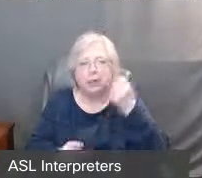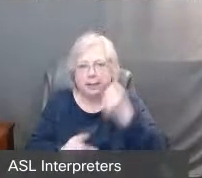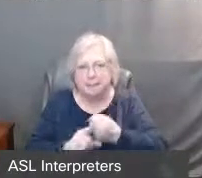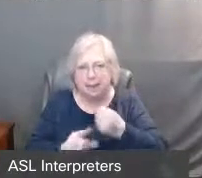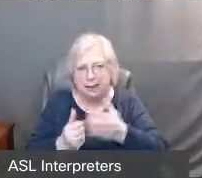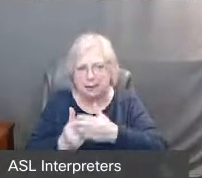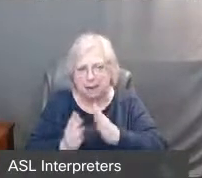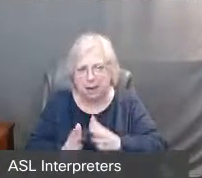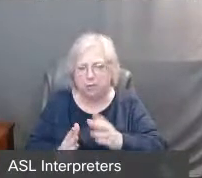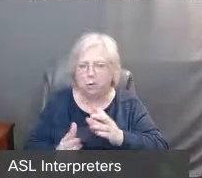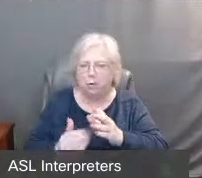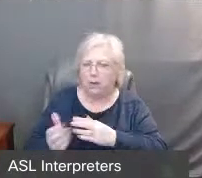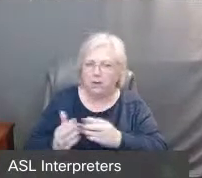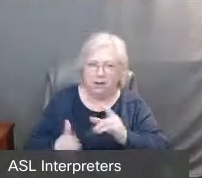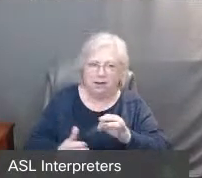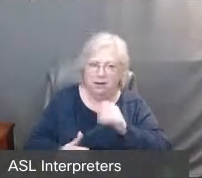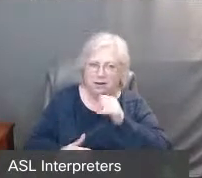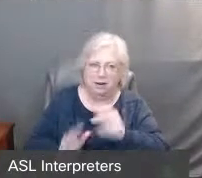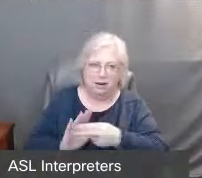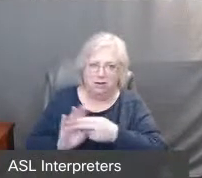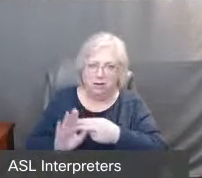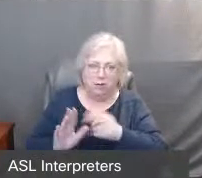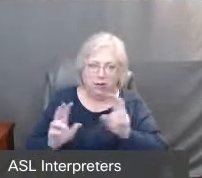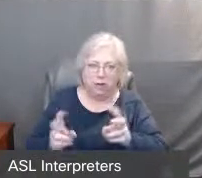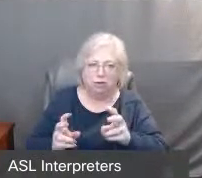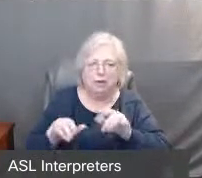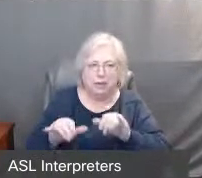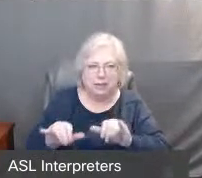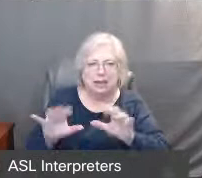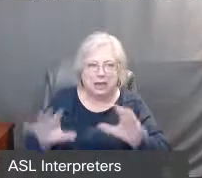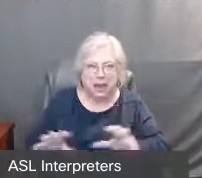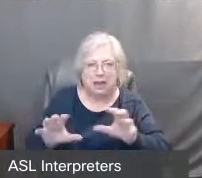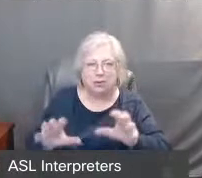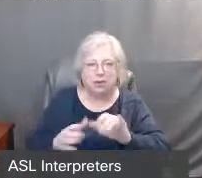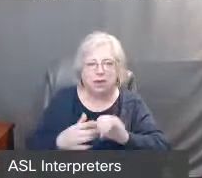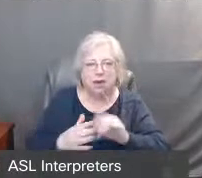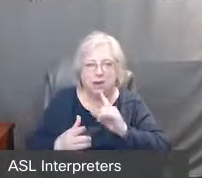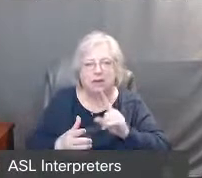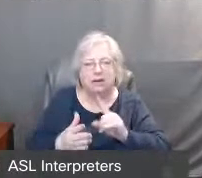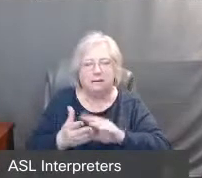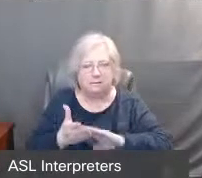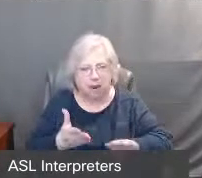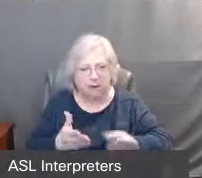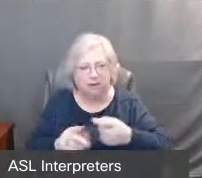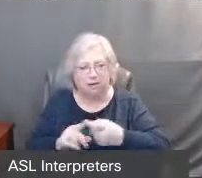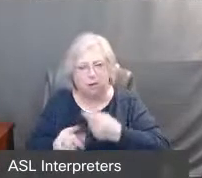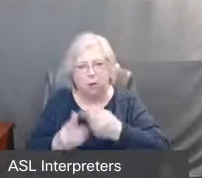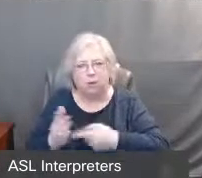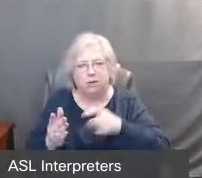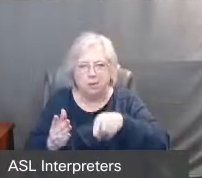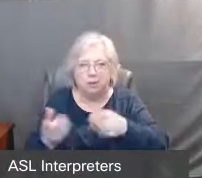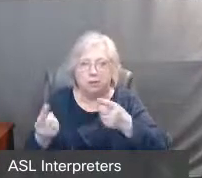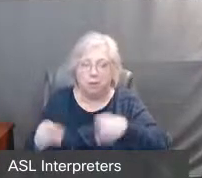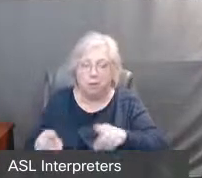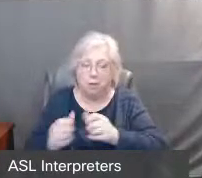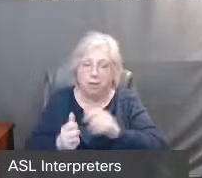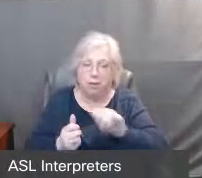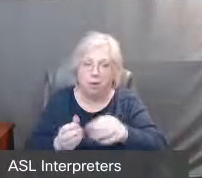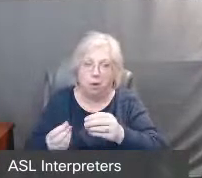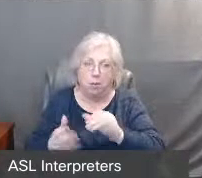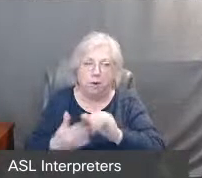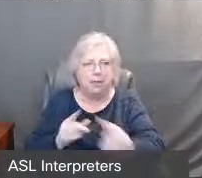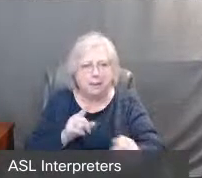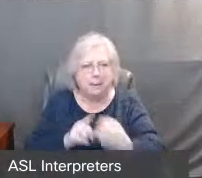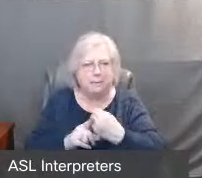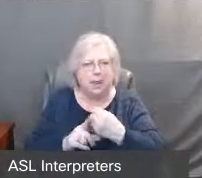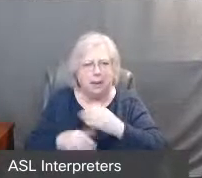this is not a zoning issue, it is still an action that is a variance from what's supposed to be done with that property that impacts all of